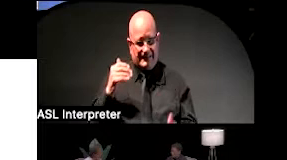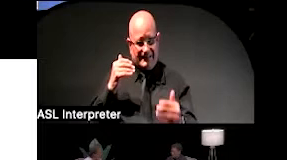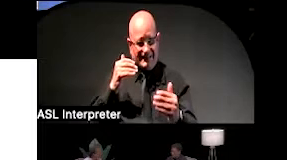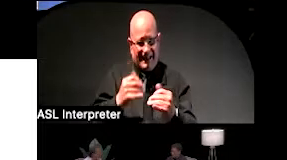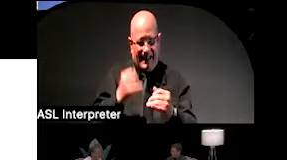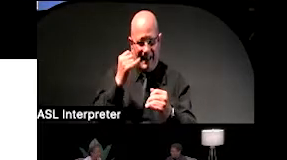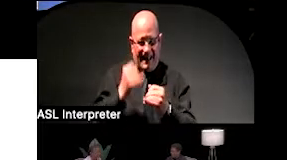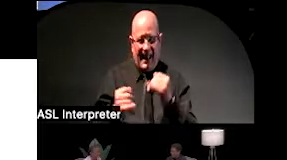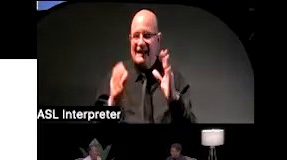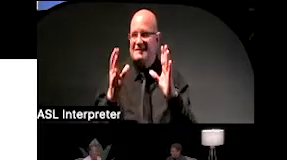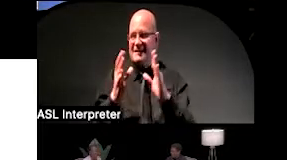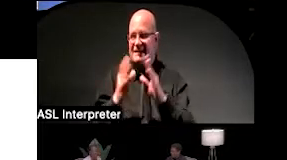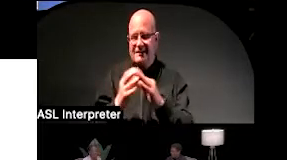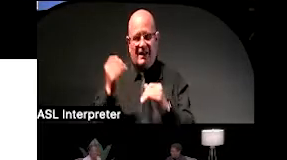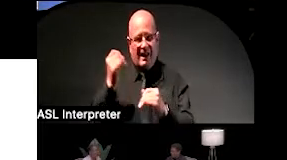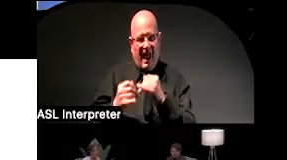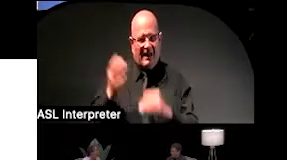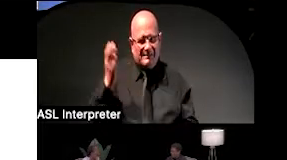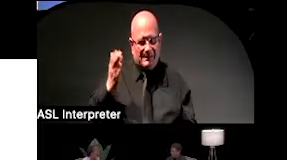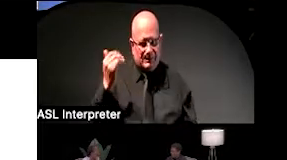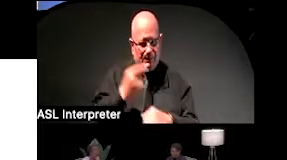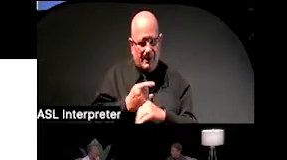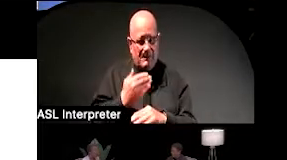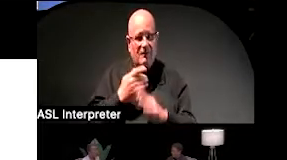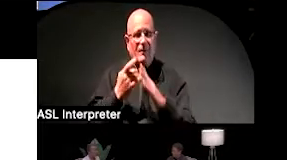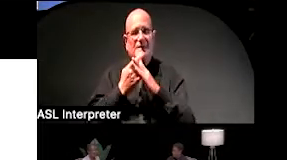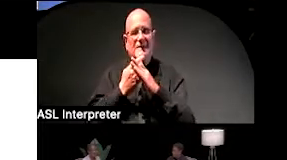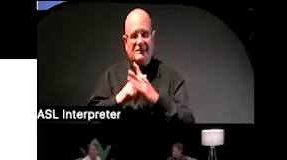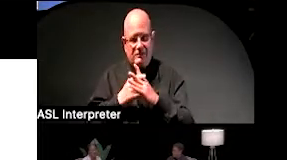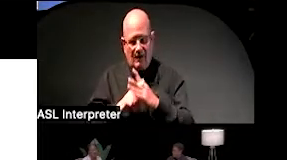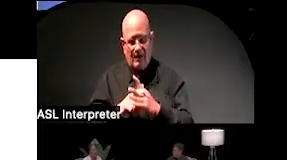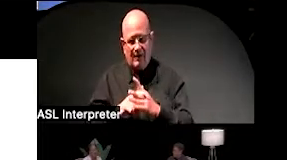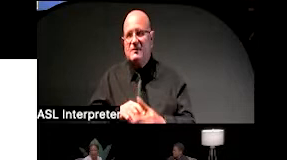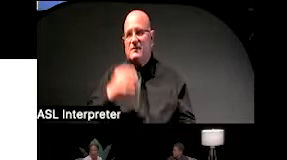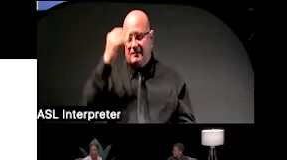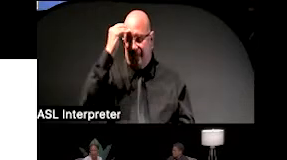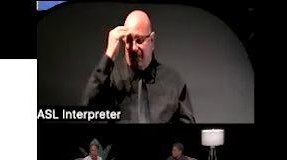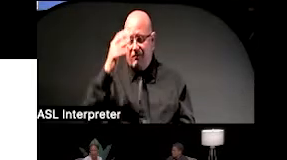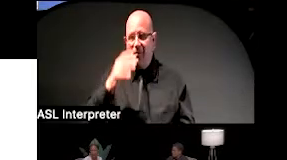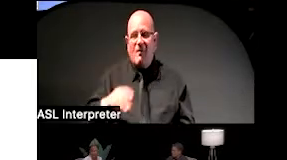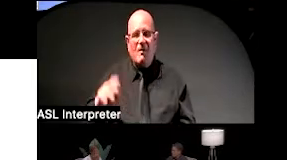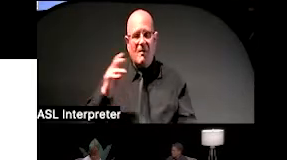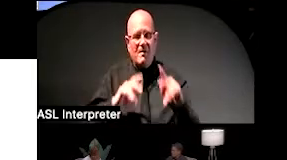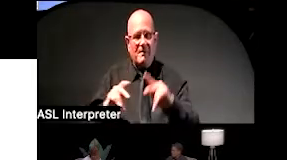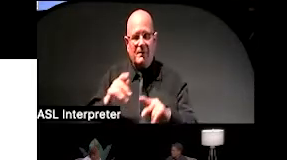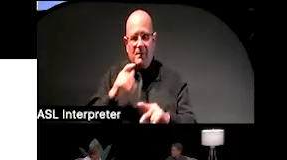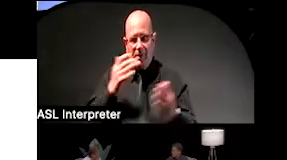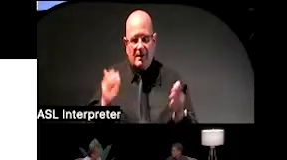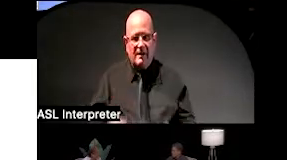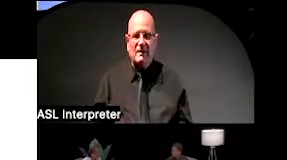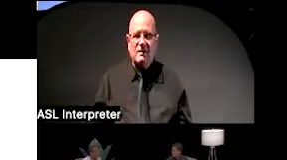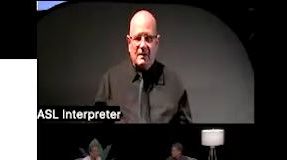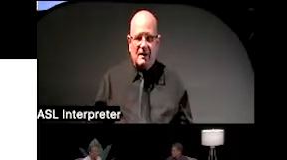and our closing speaker today. Before we get started, I actually wanted to let the audience know how we